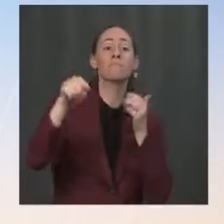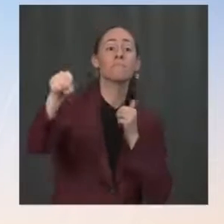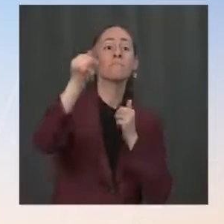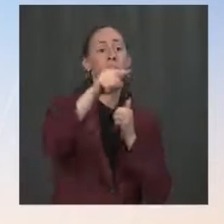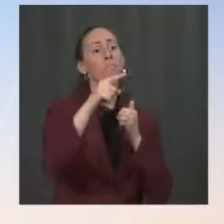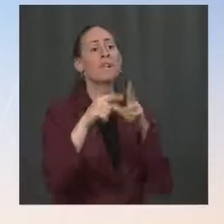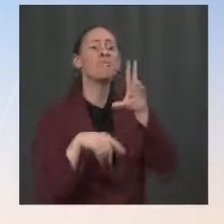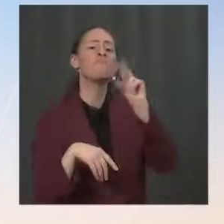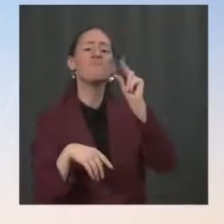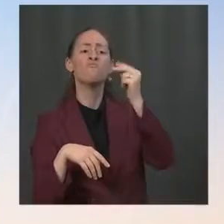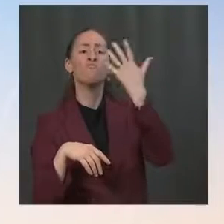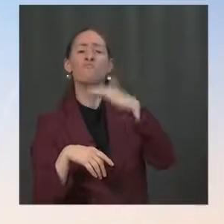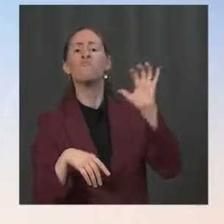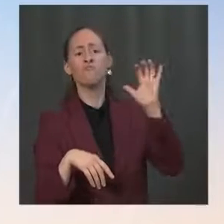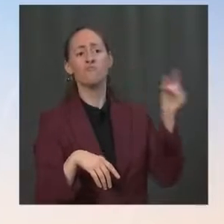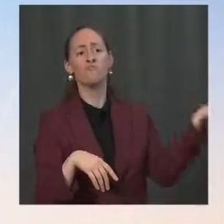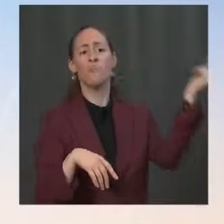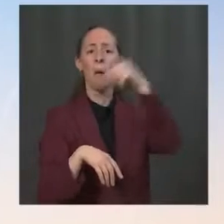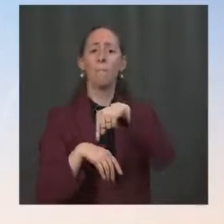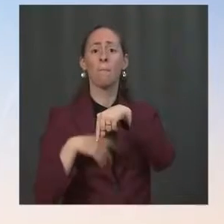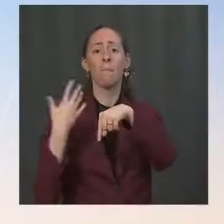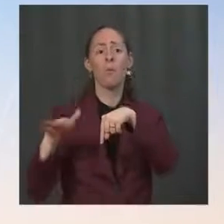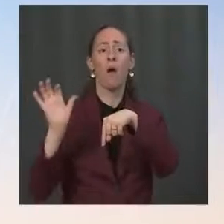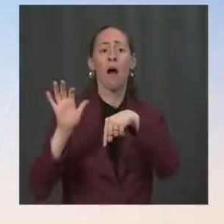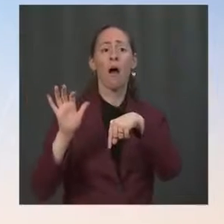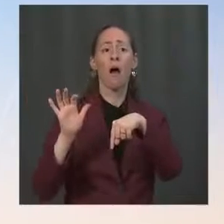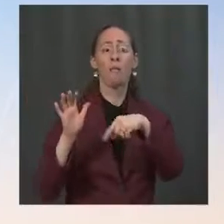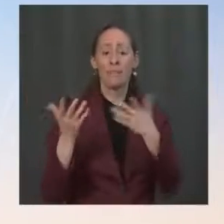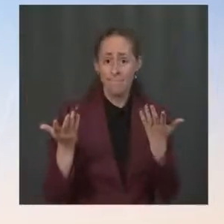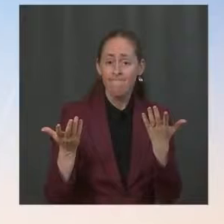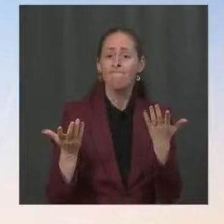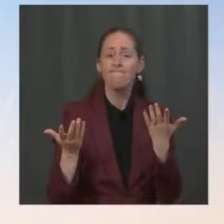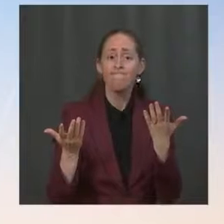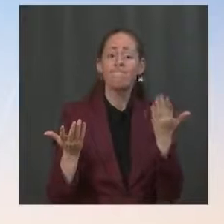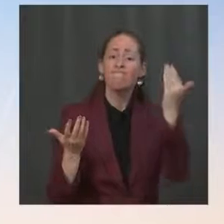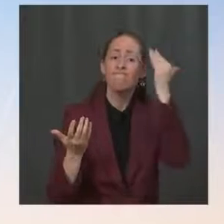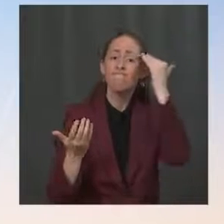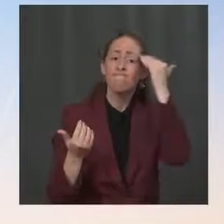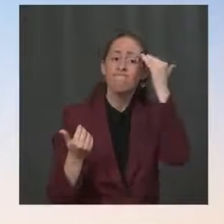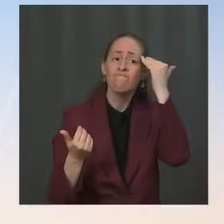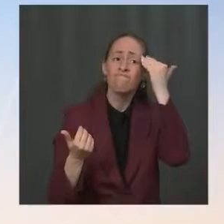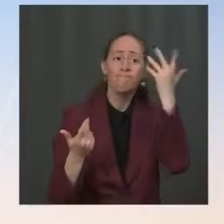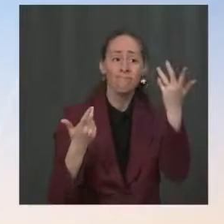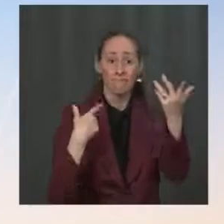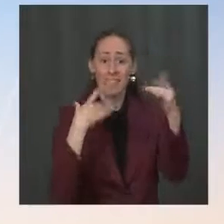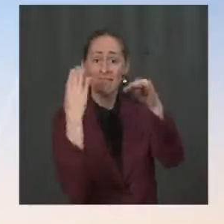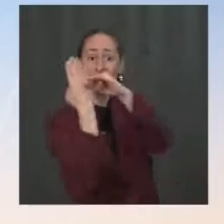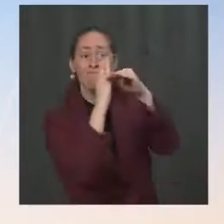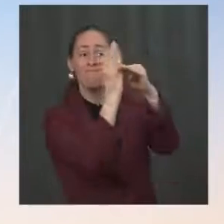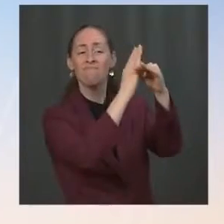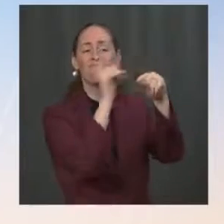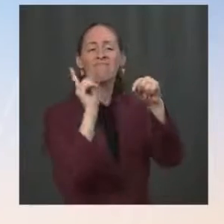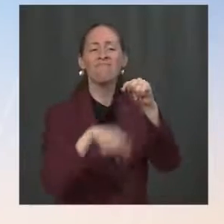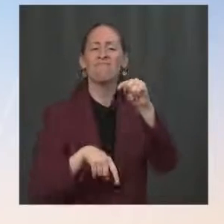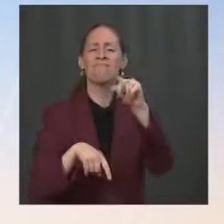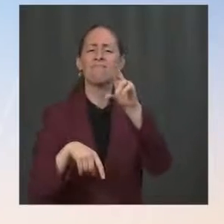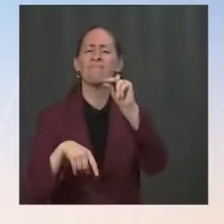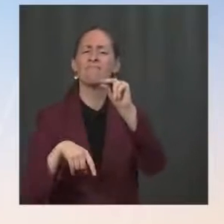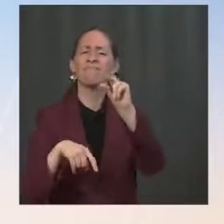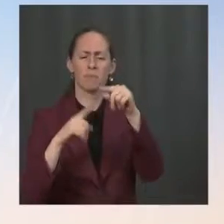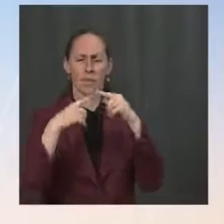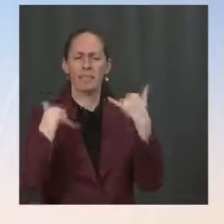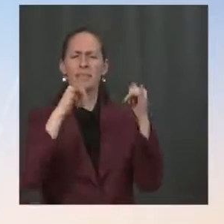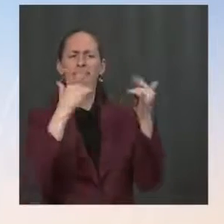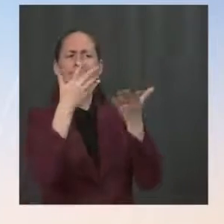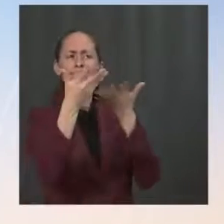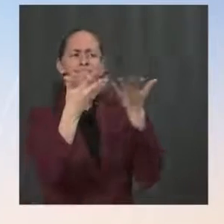as refugees to the United States. That's a reality. We can't stop or prevent that on our own, but we are going to continue to communicate our